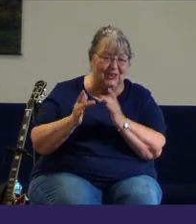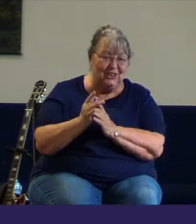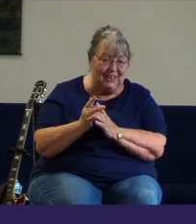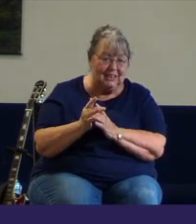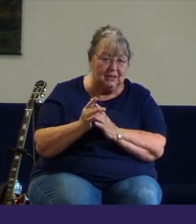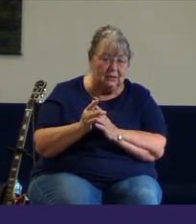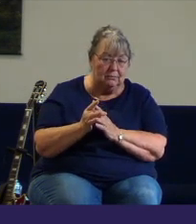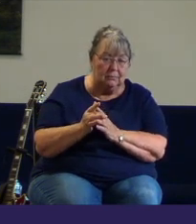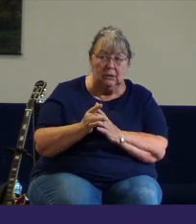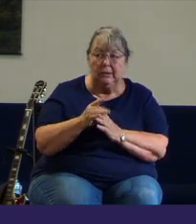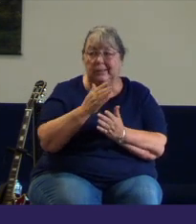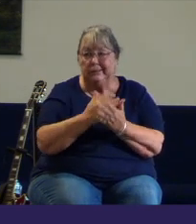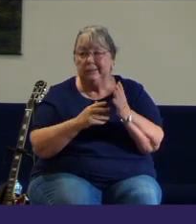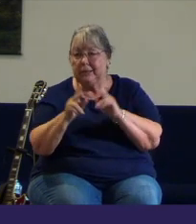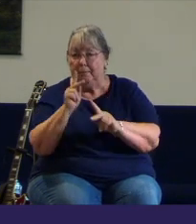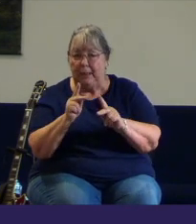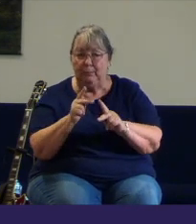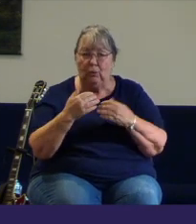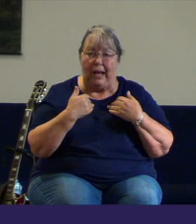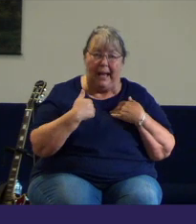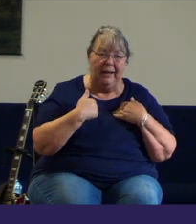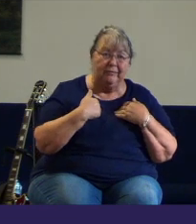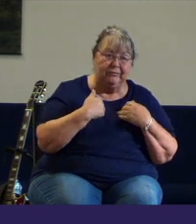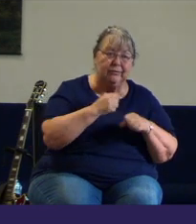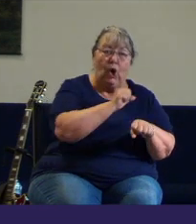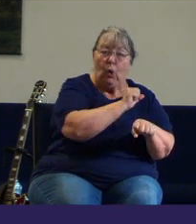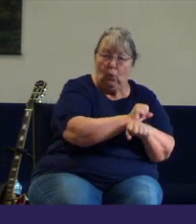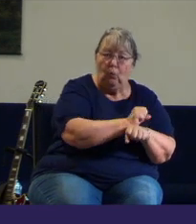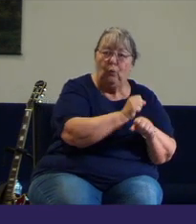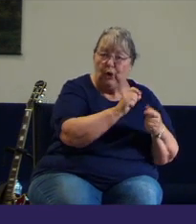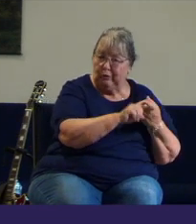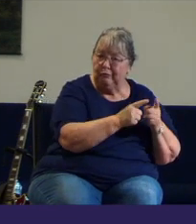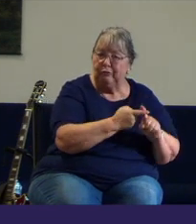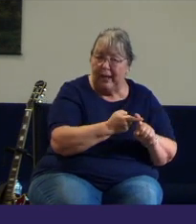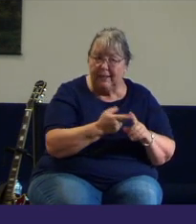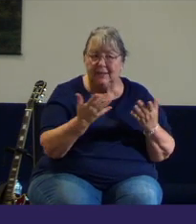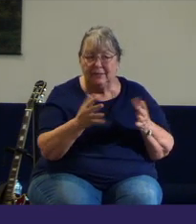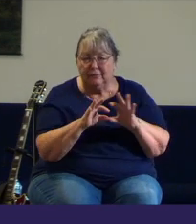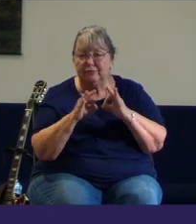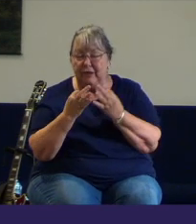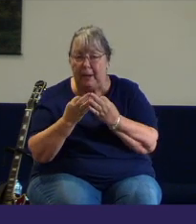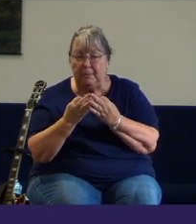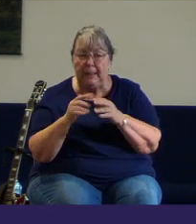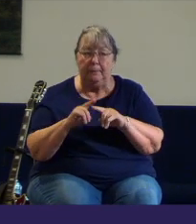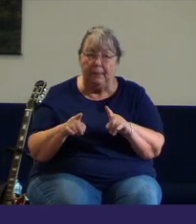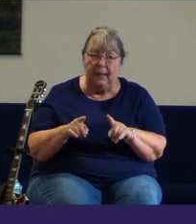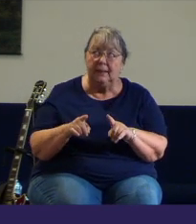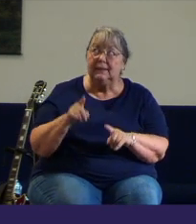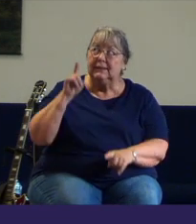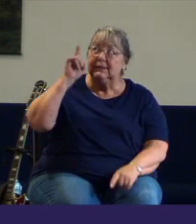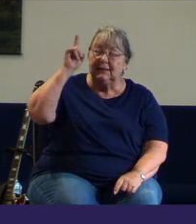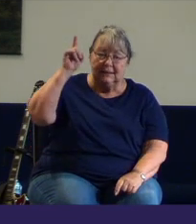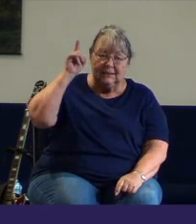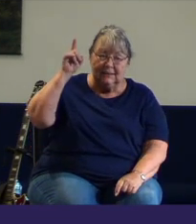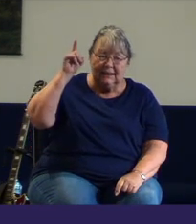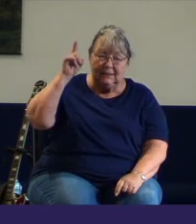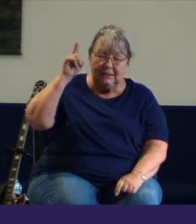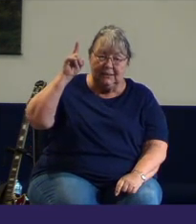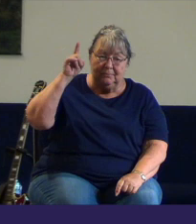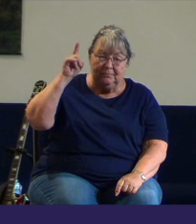workers, and that's all good. But if we're spending more time with people than we are with Jesus, there is a